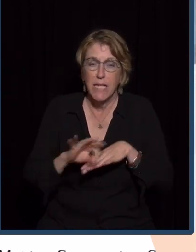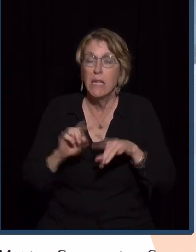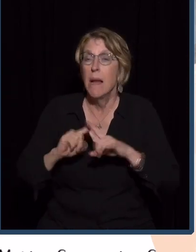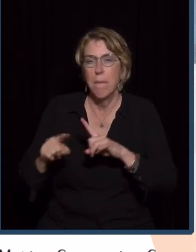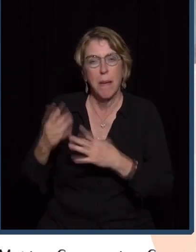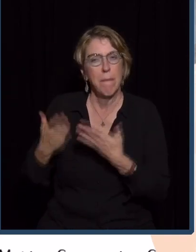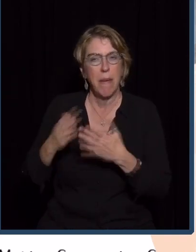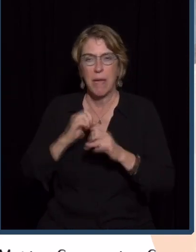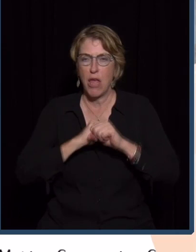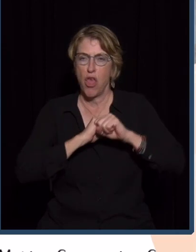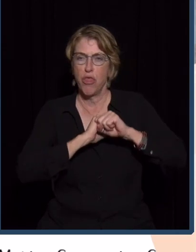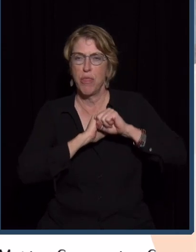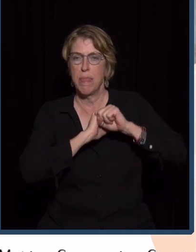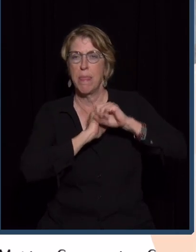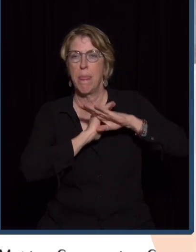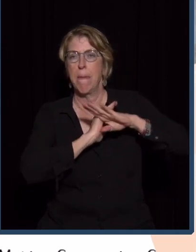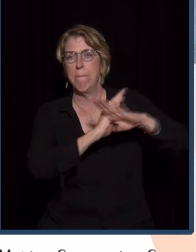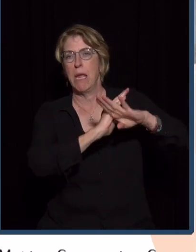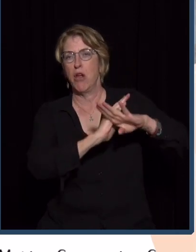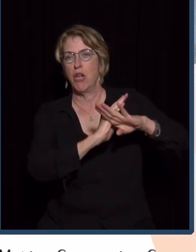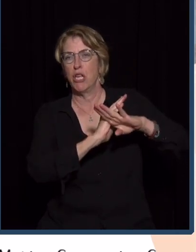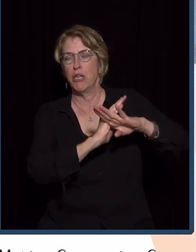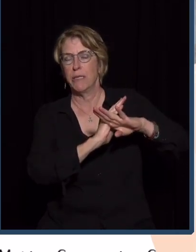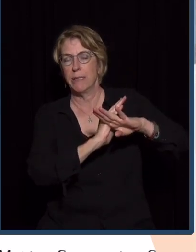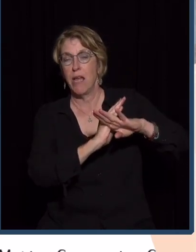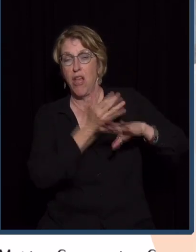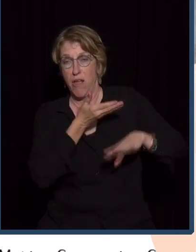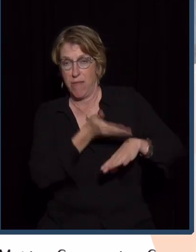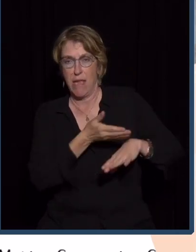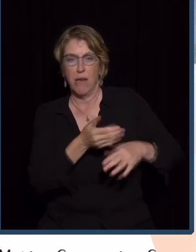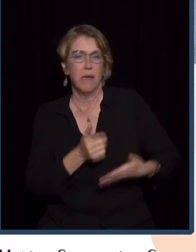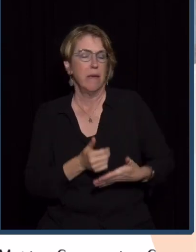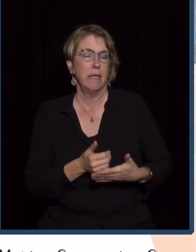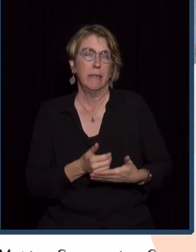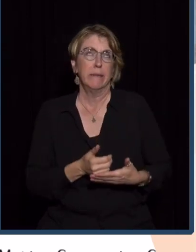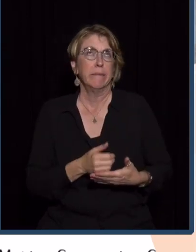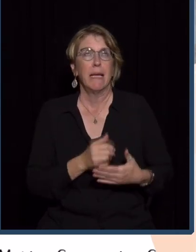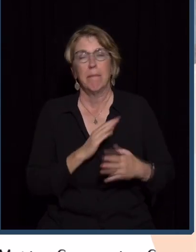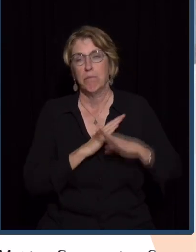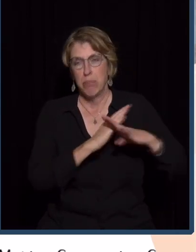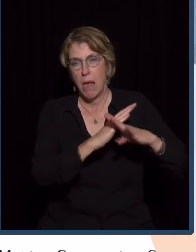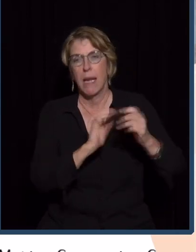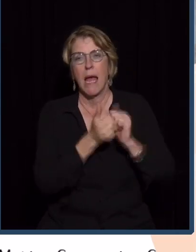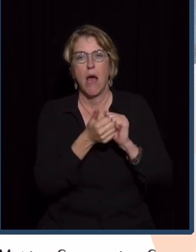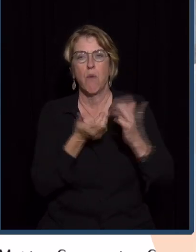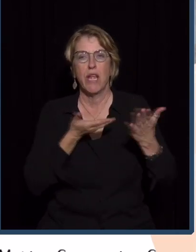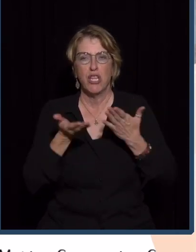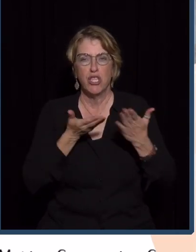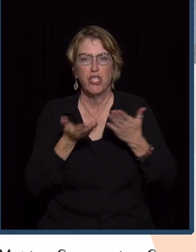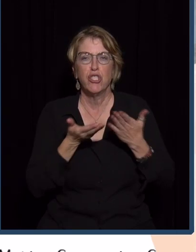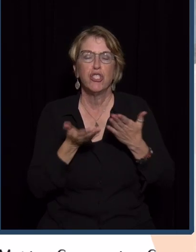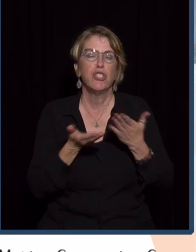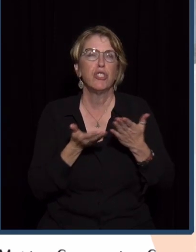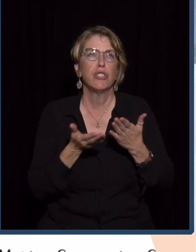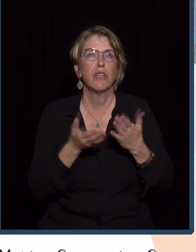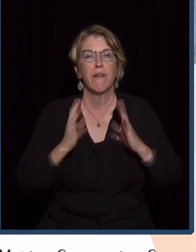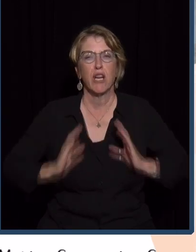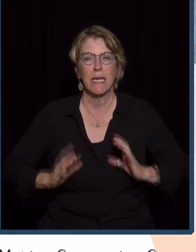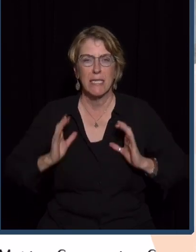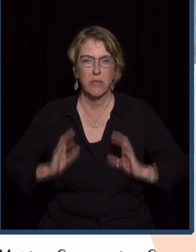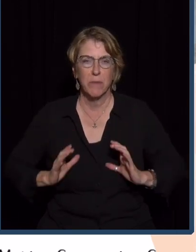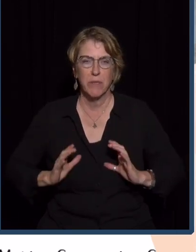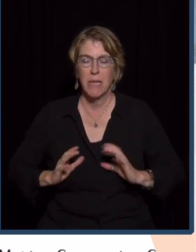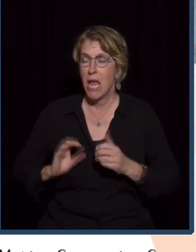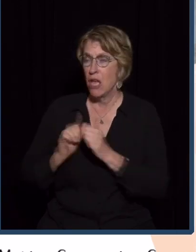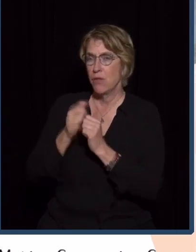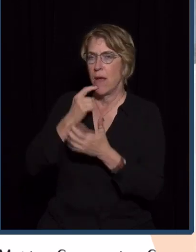barriers that might be stopping us from best serving our customers. Your gifts will help us educate our entire team on how to recognize